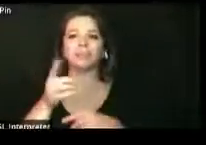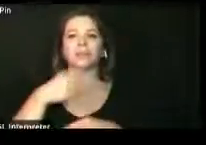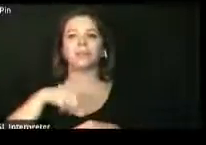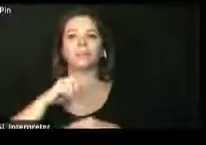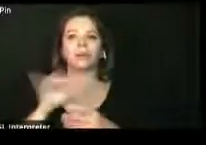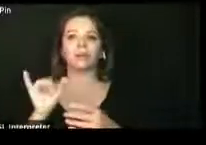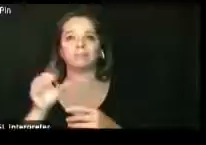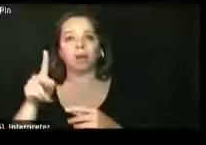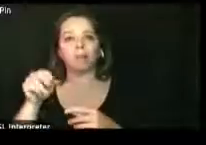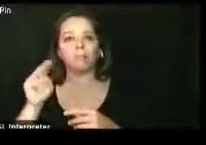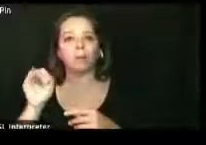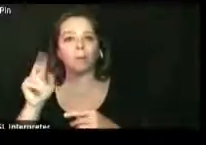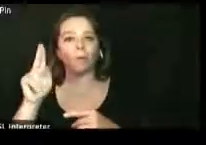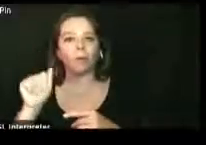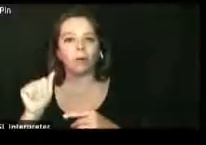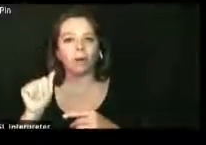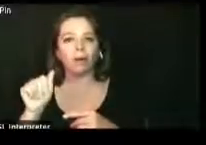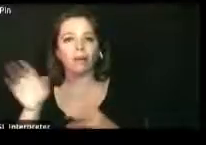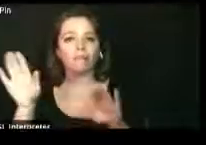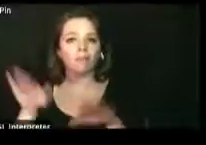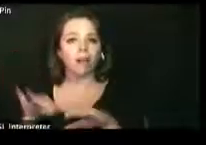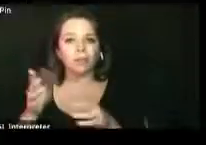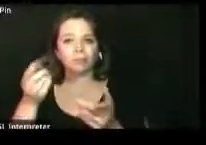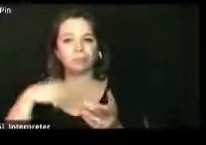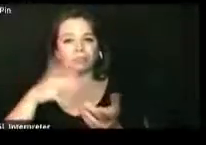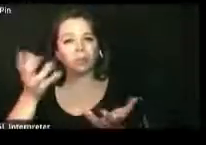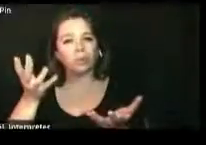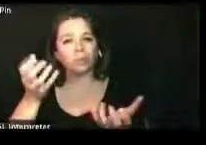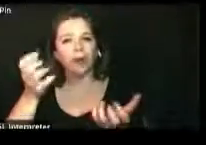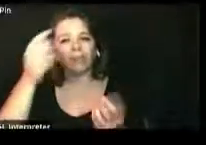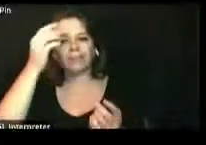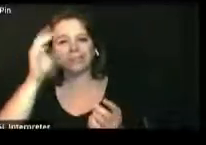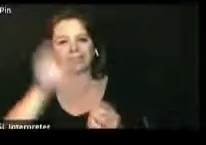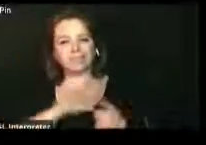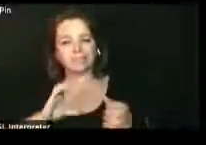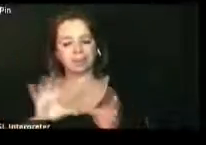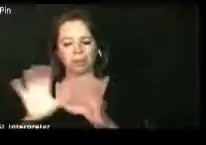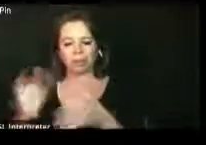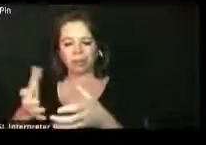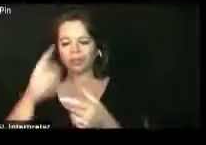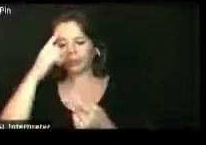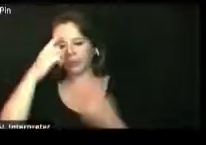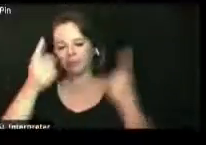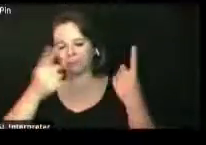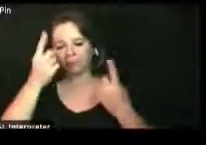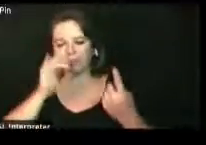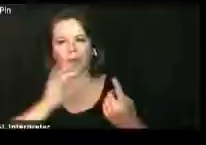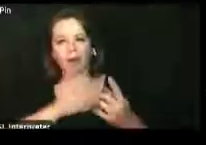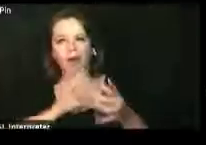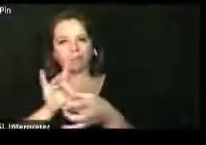you know, and we just want the commission to take that into consideration